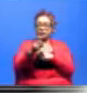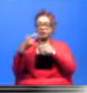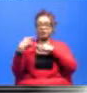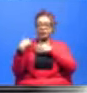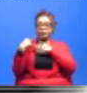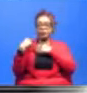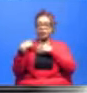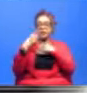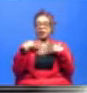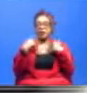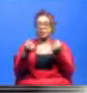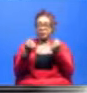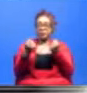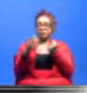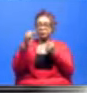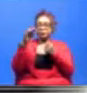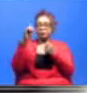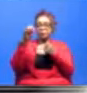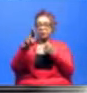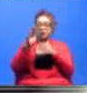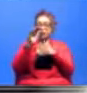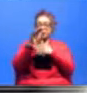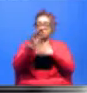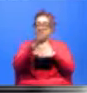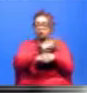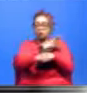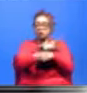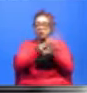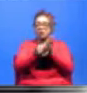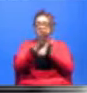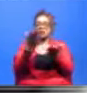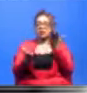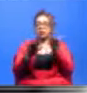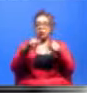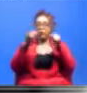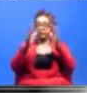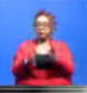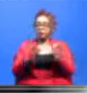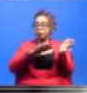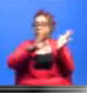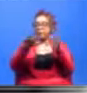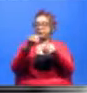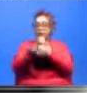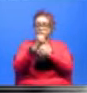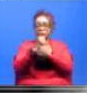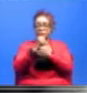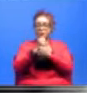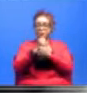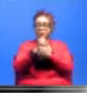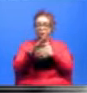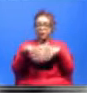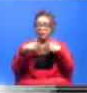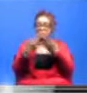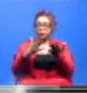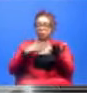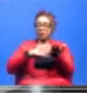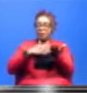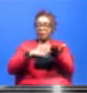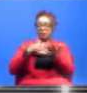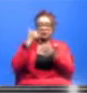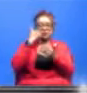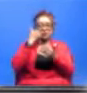health, Dr. Swaba Omar, urged the doctors and clinical officers on leave to resume duty over the paediatric pneumonia